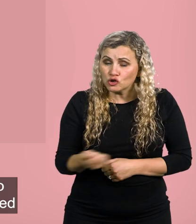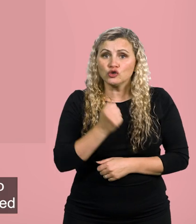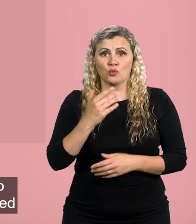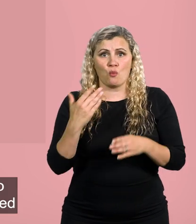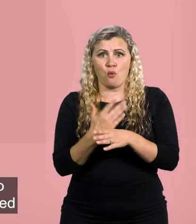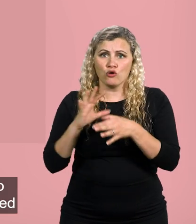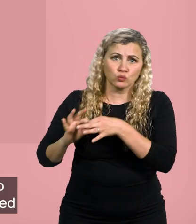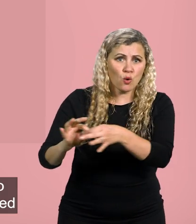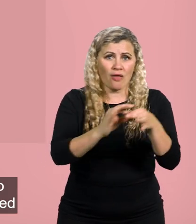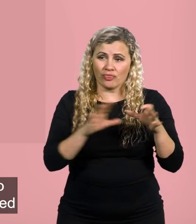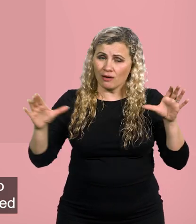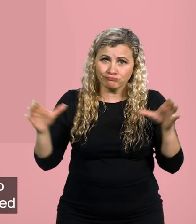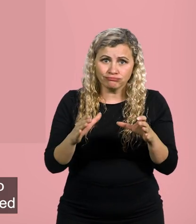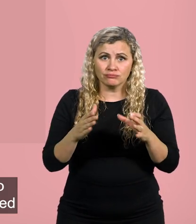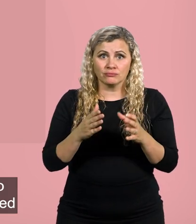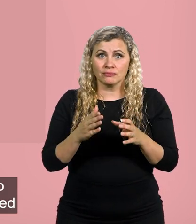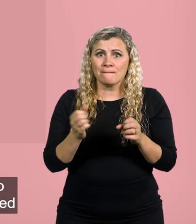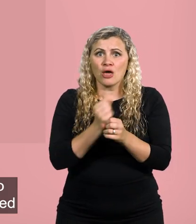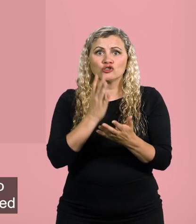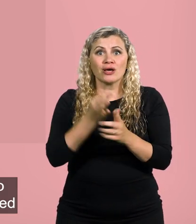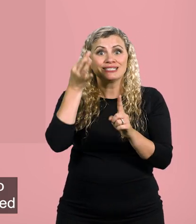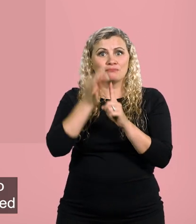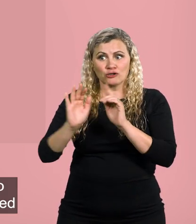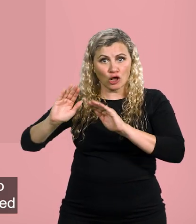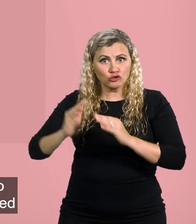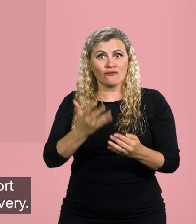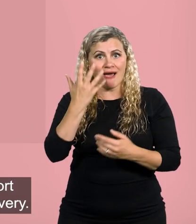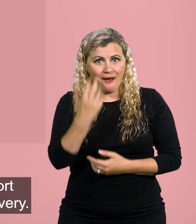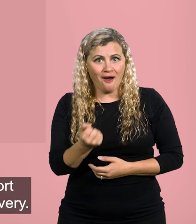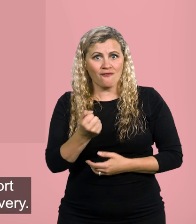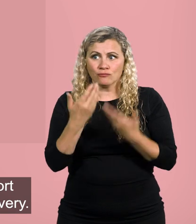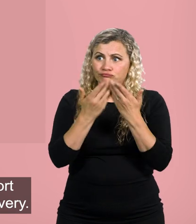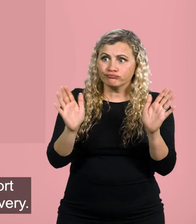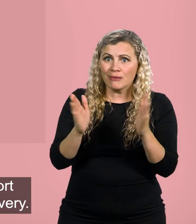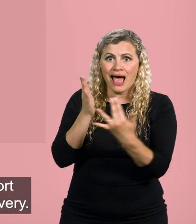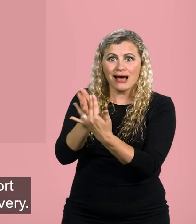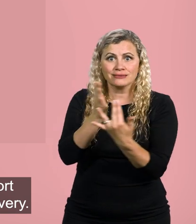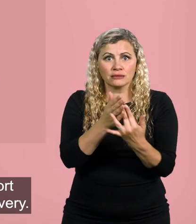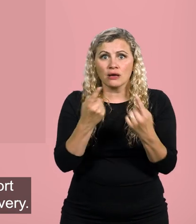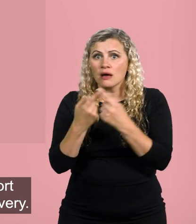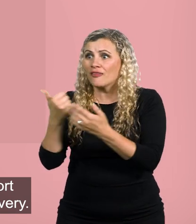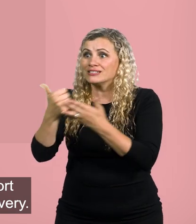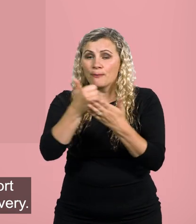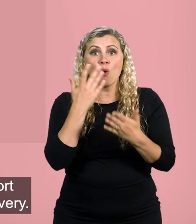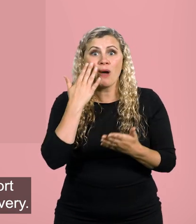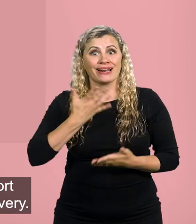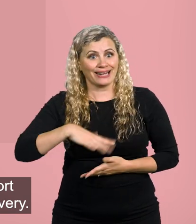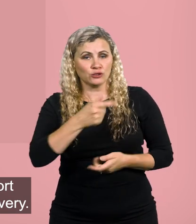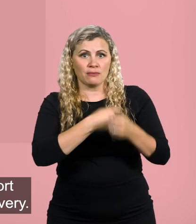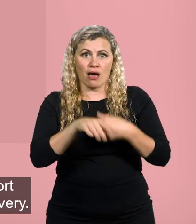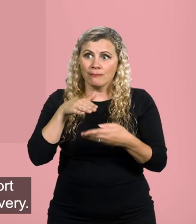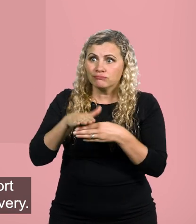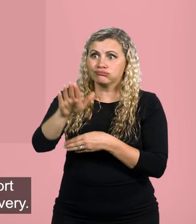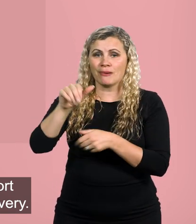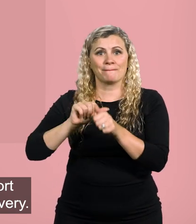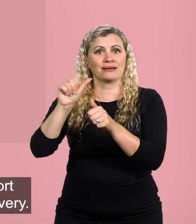Services should work together to ensure specialist services are linked into the wide range of other support that